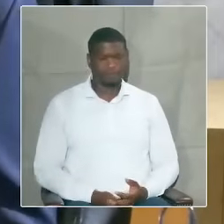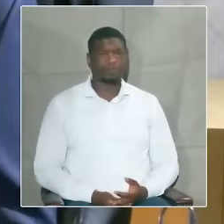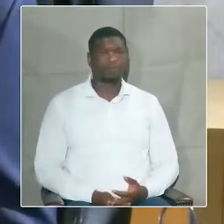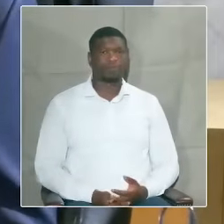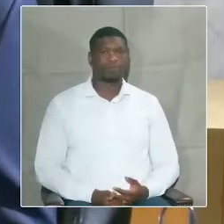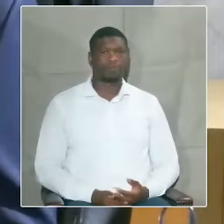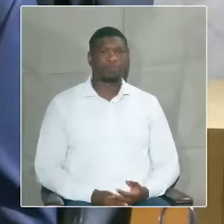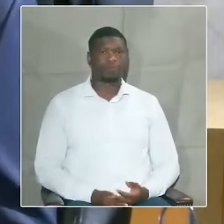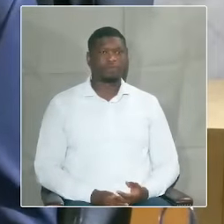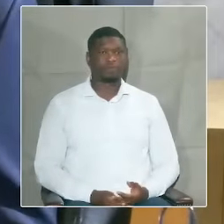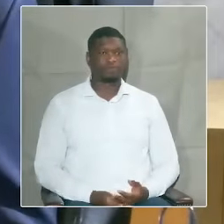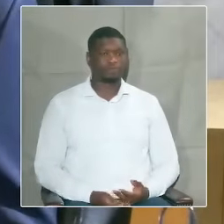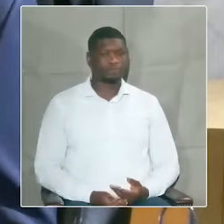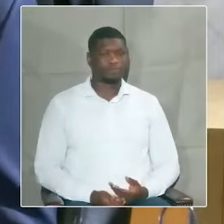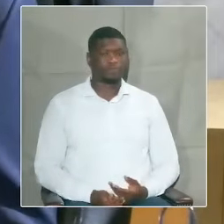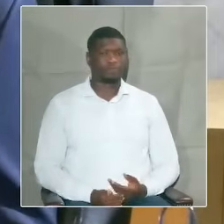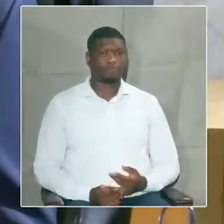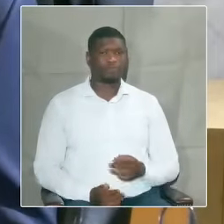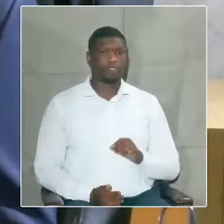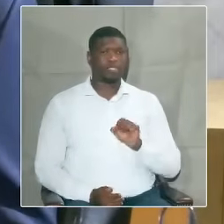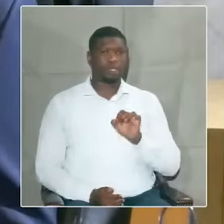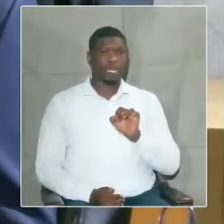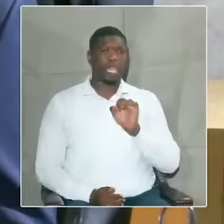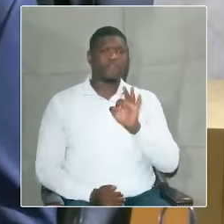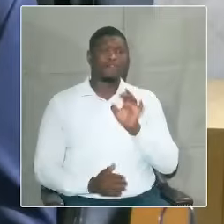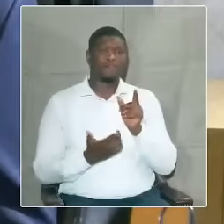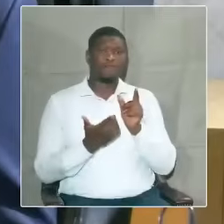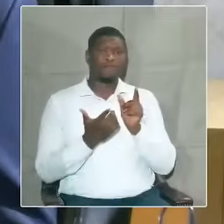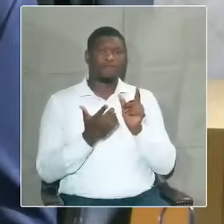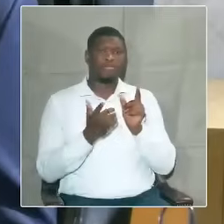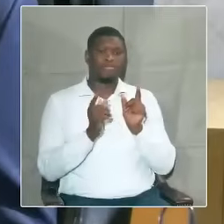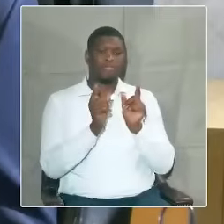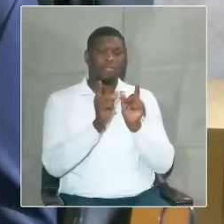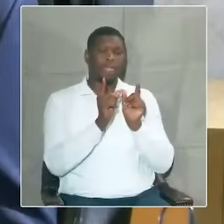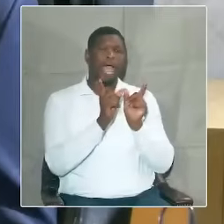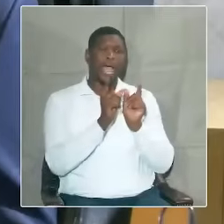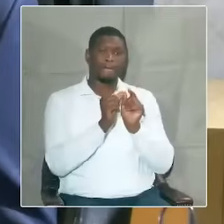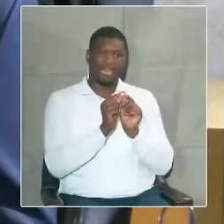Chair and Commissioners, yes. If an application for